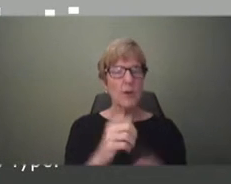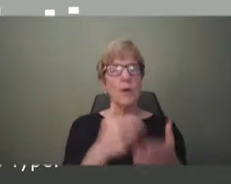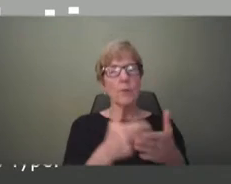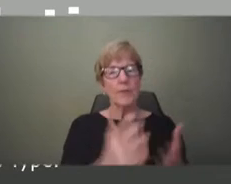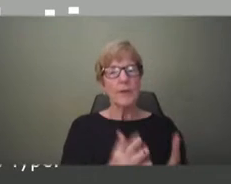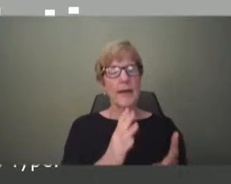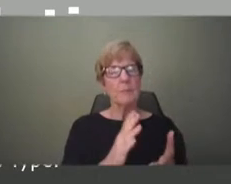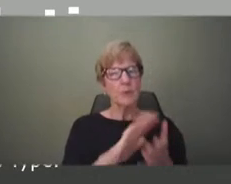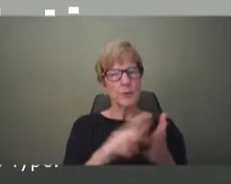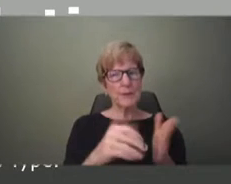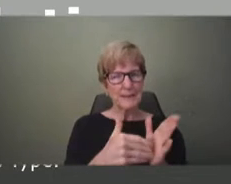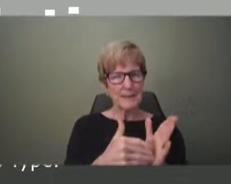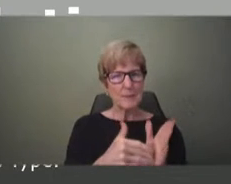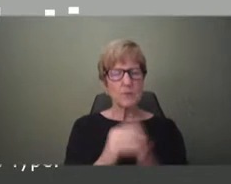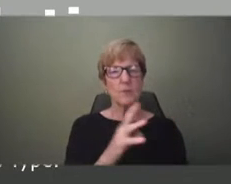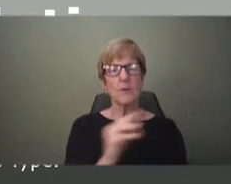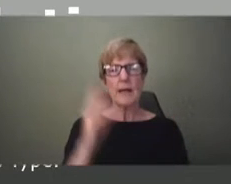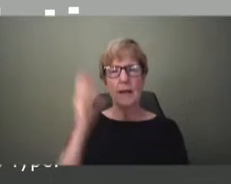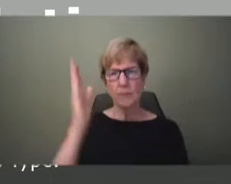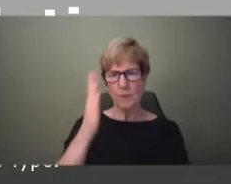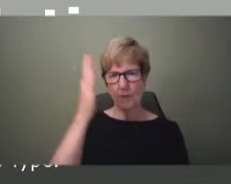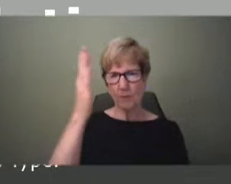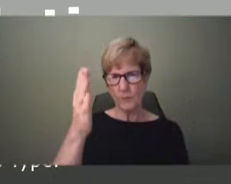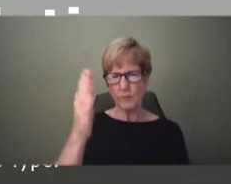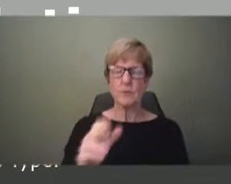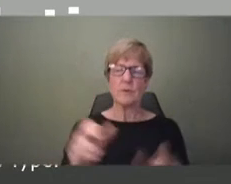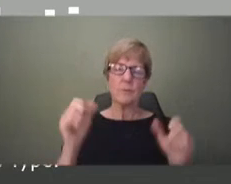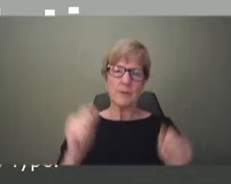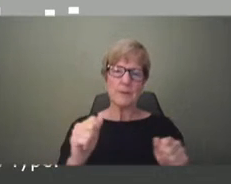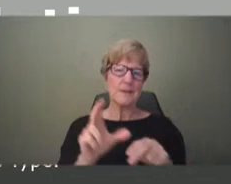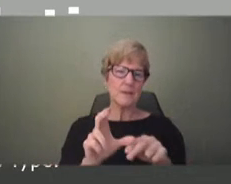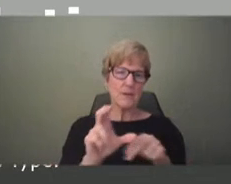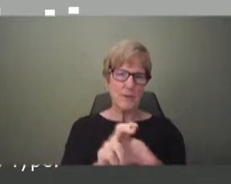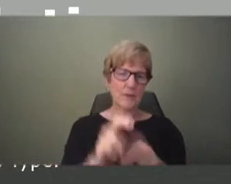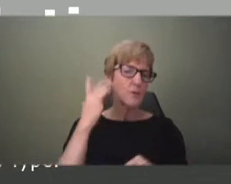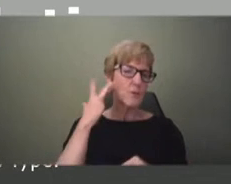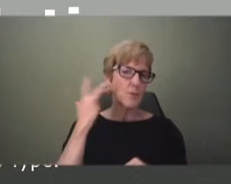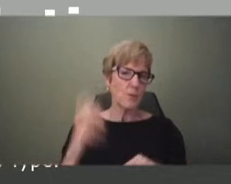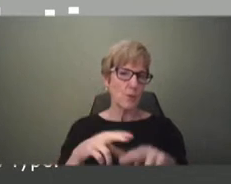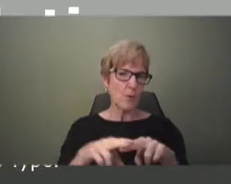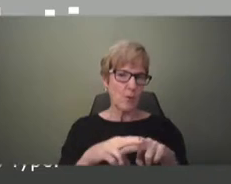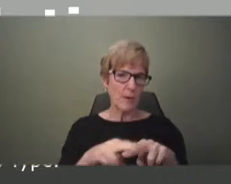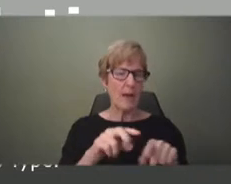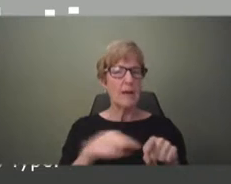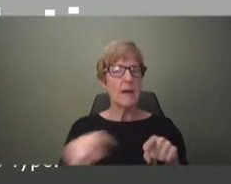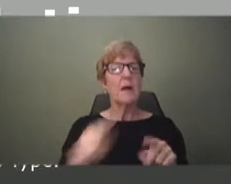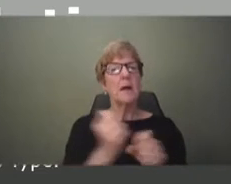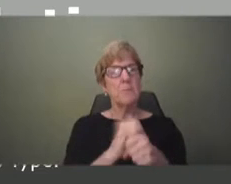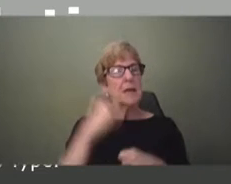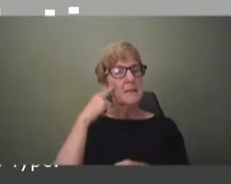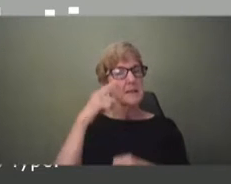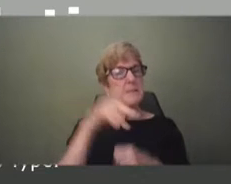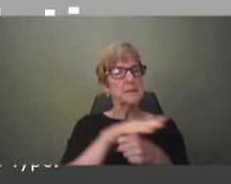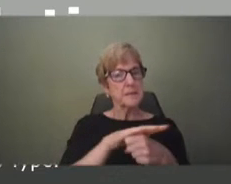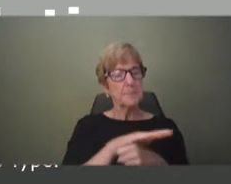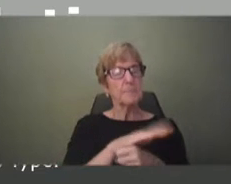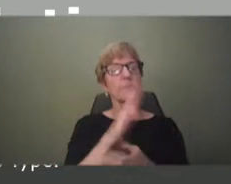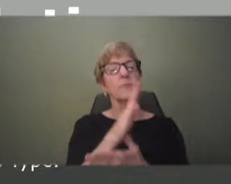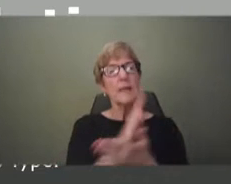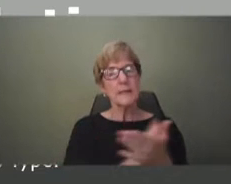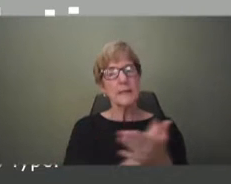it and that uh future uh potential investment in the Gold Line would make some sense in this location allow for some